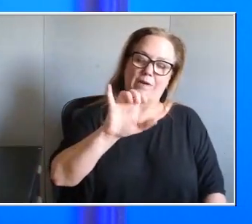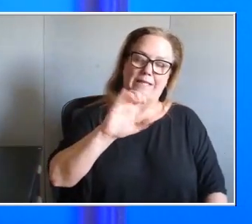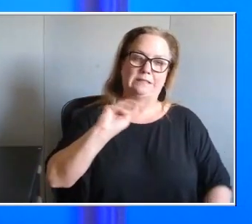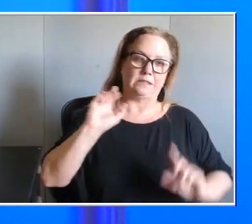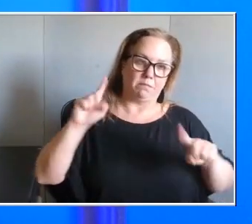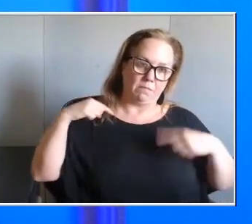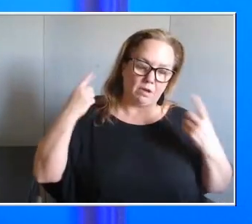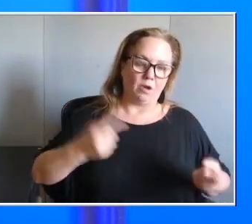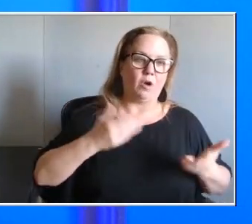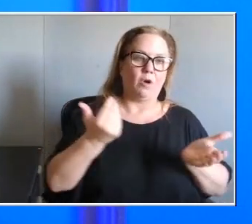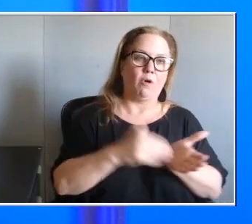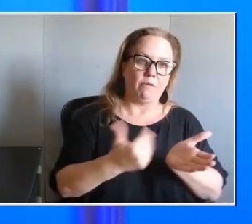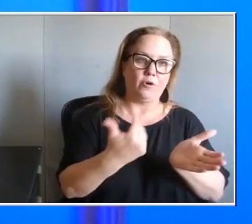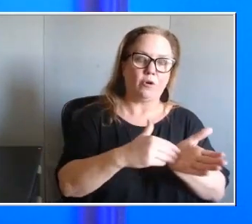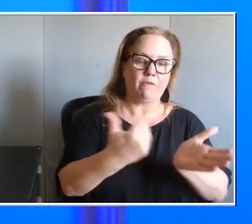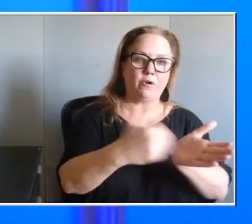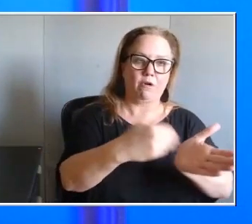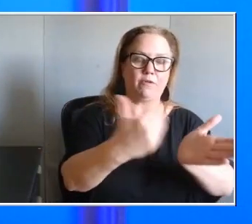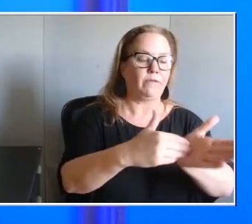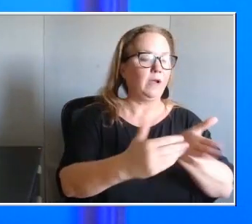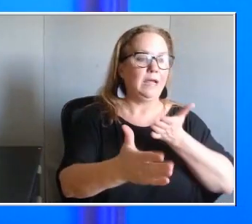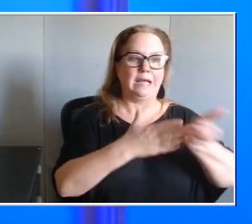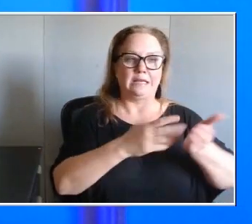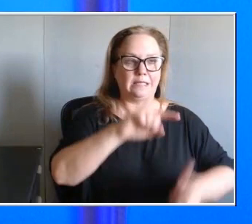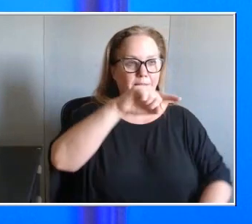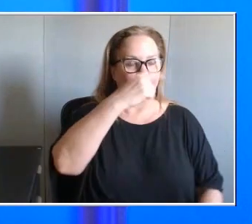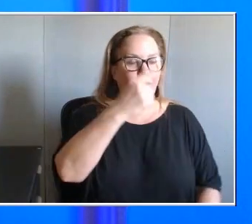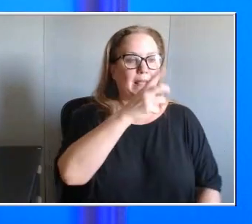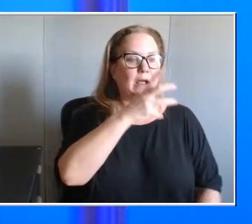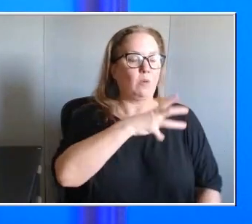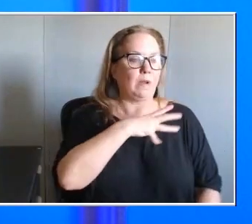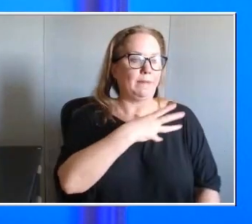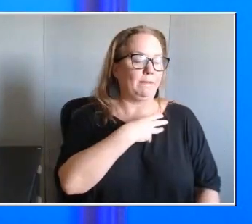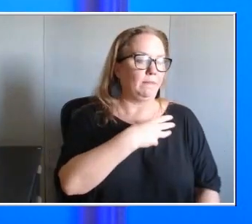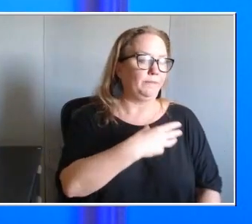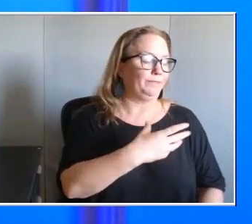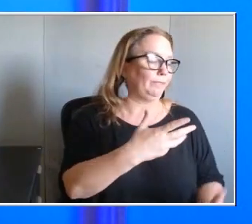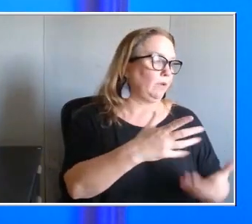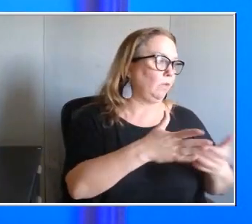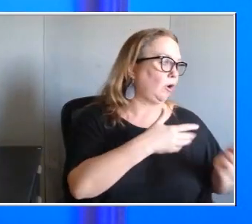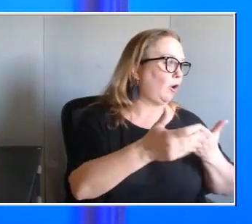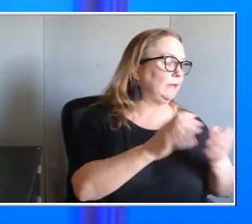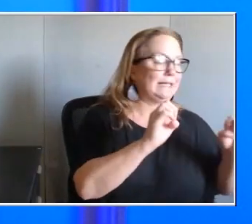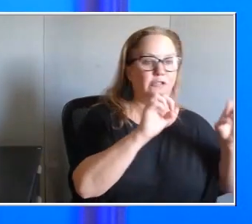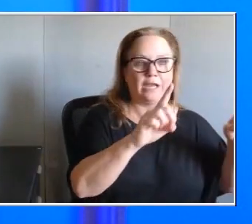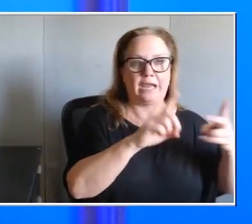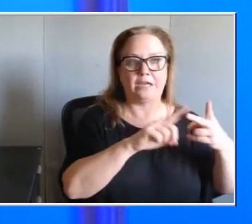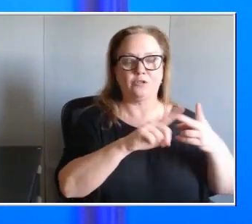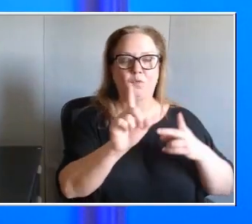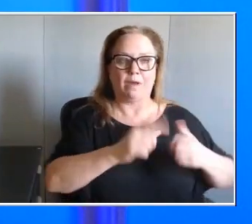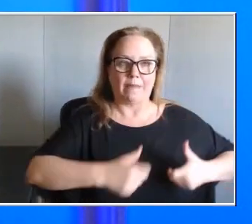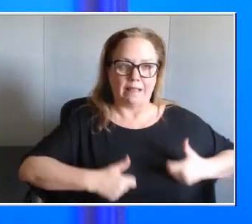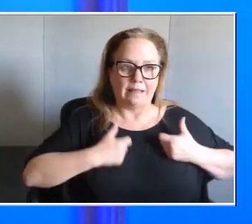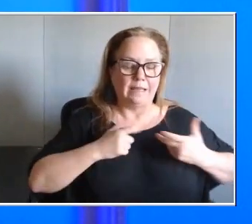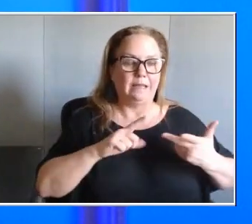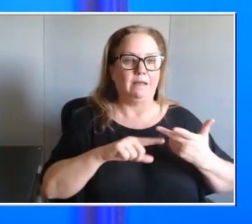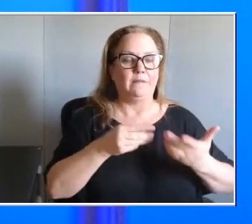black women, regardless of their education, regardless of their incomes, regardless of where they live, regardless of the fact that